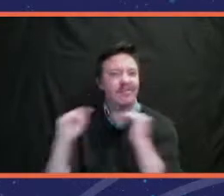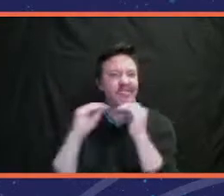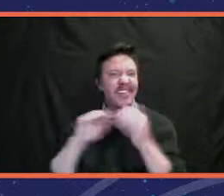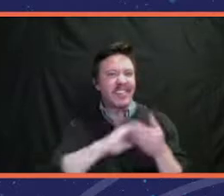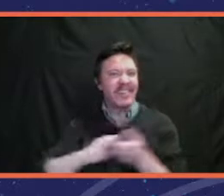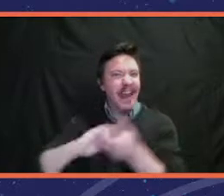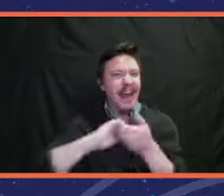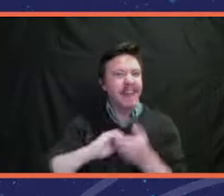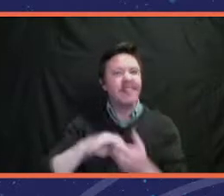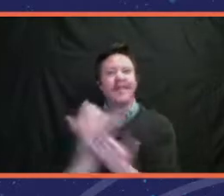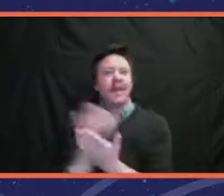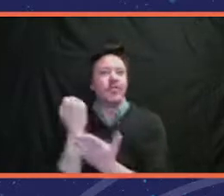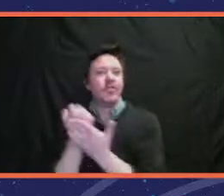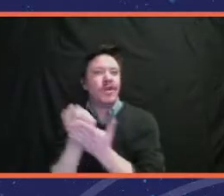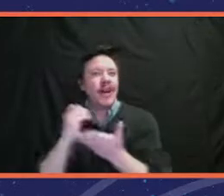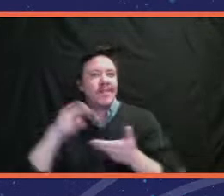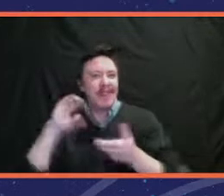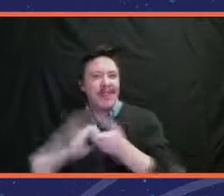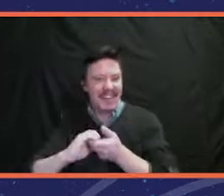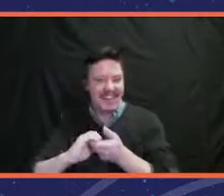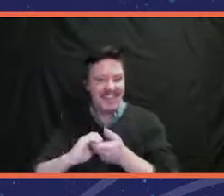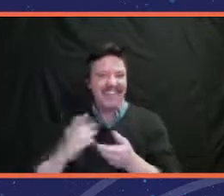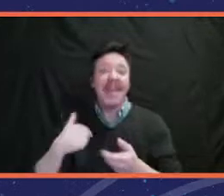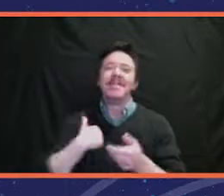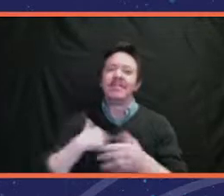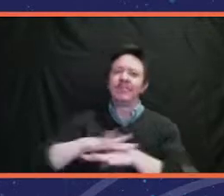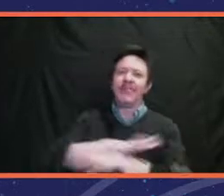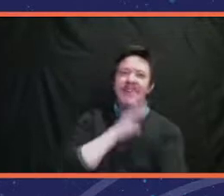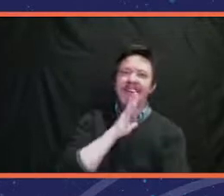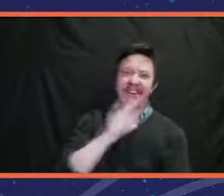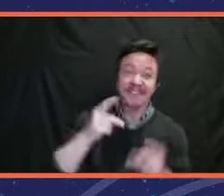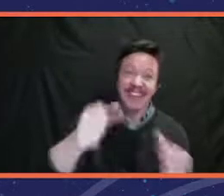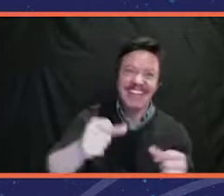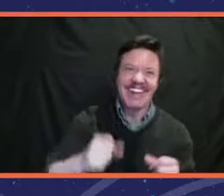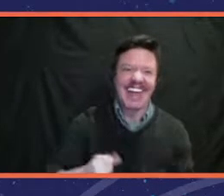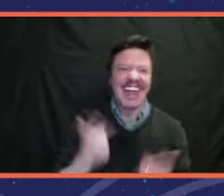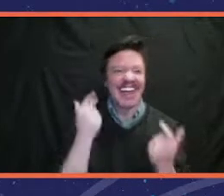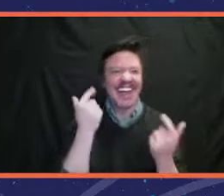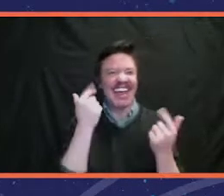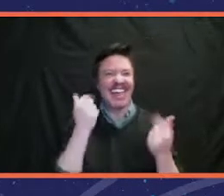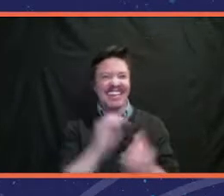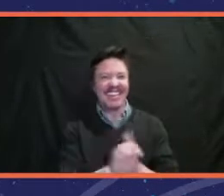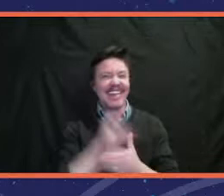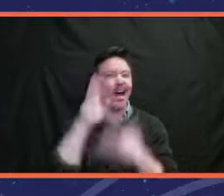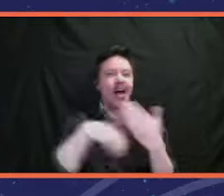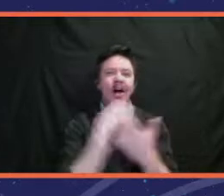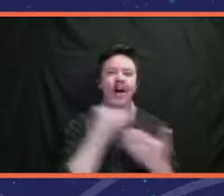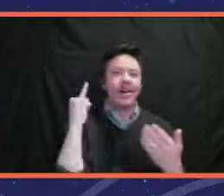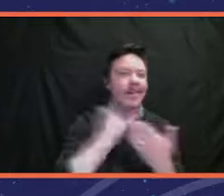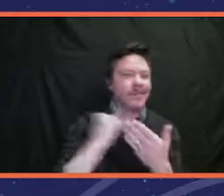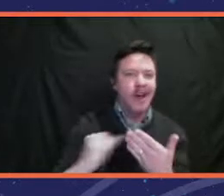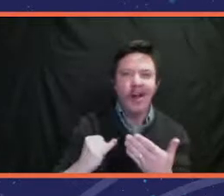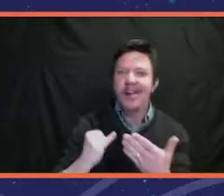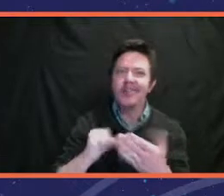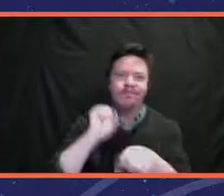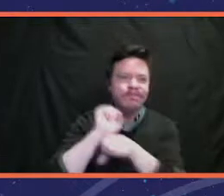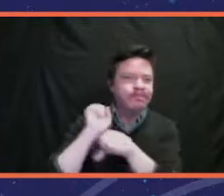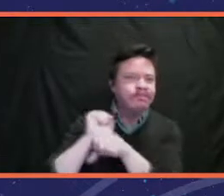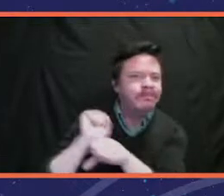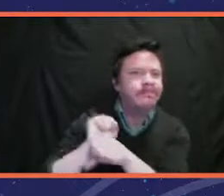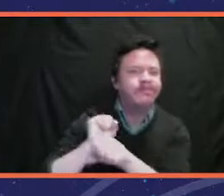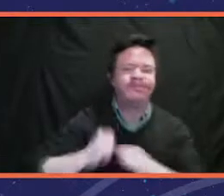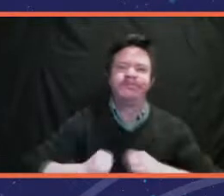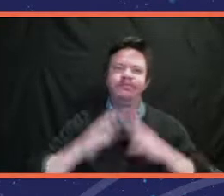Coalition. Oops, let me slow down. And all of the artists who worked on this,